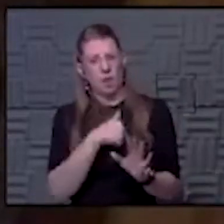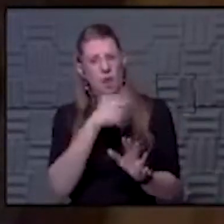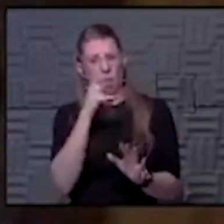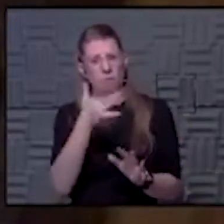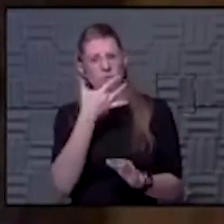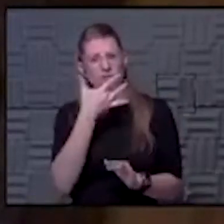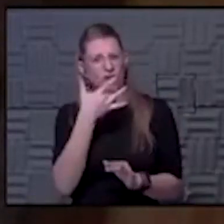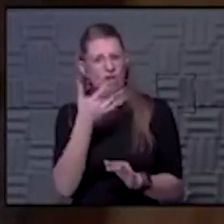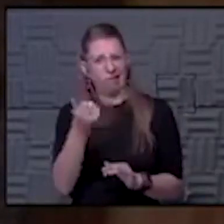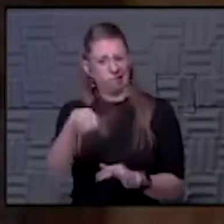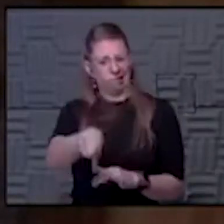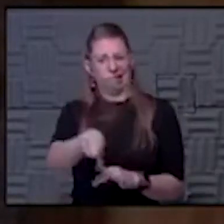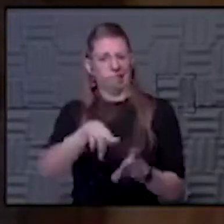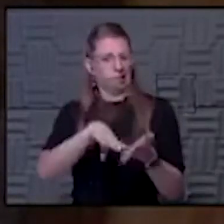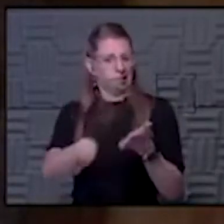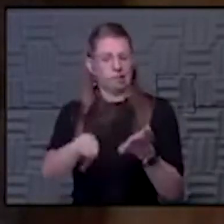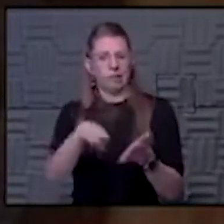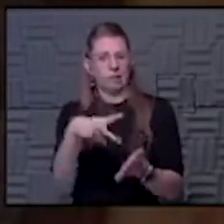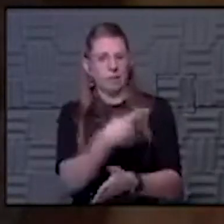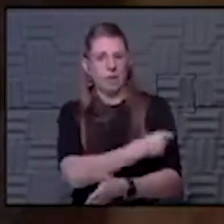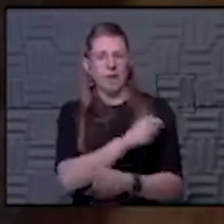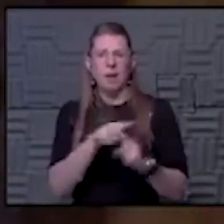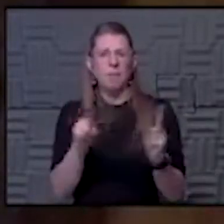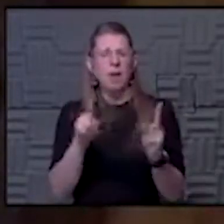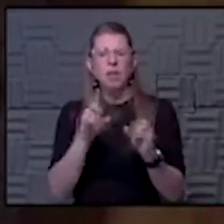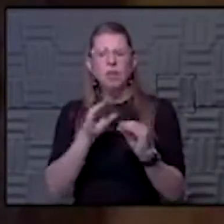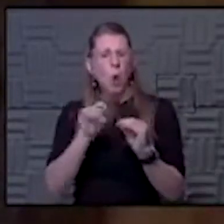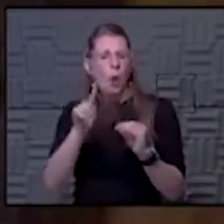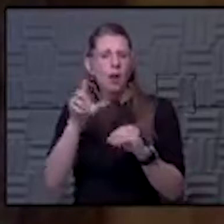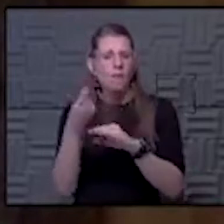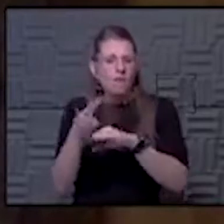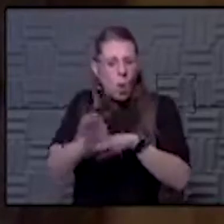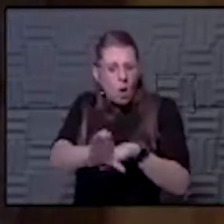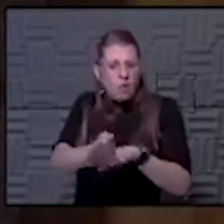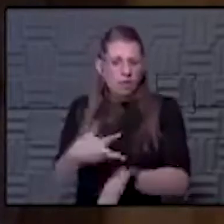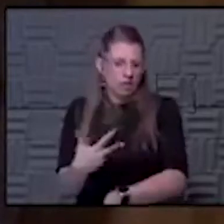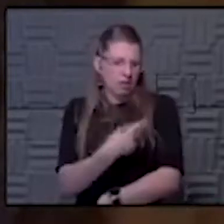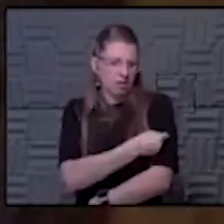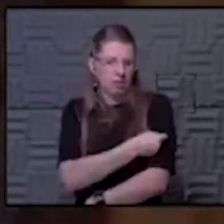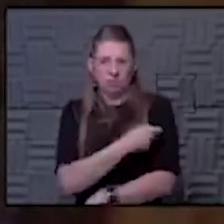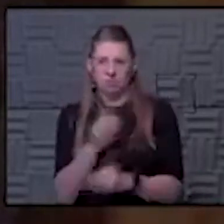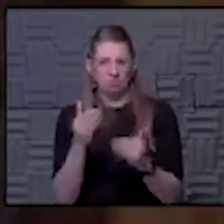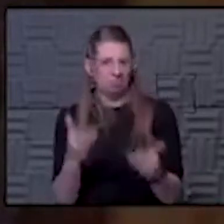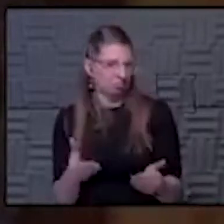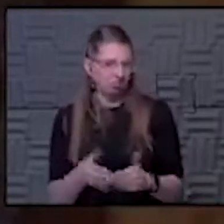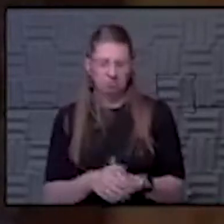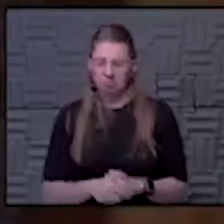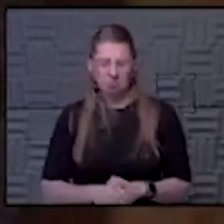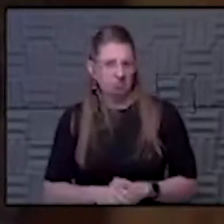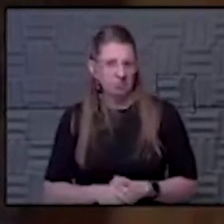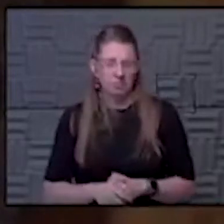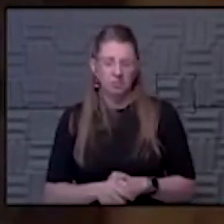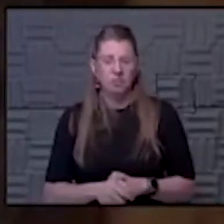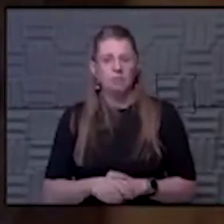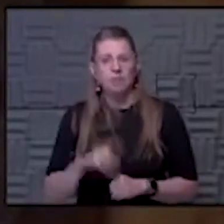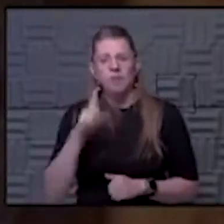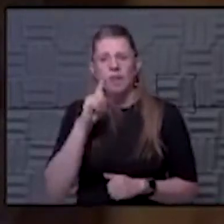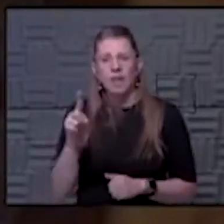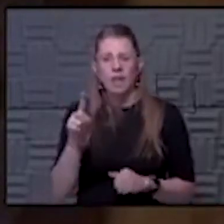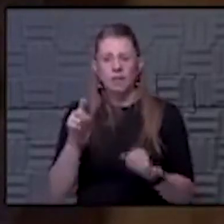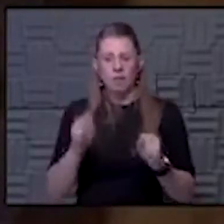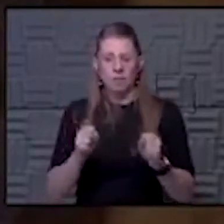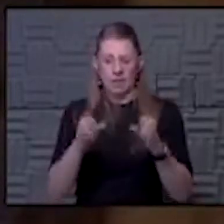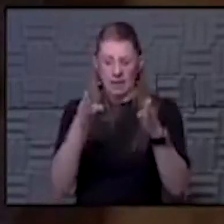do that, but nobody will be forced to take this vaccine. I think probably the